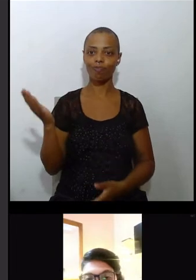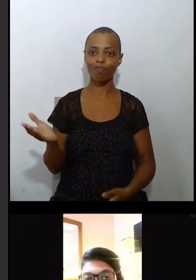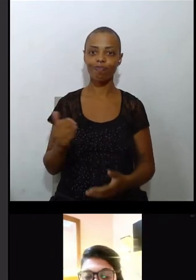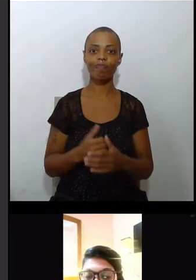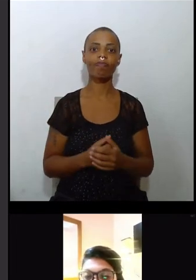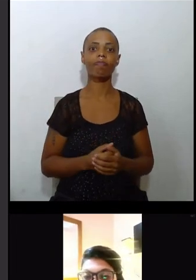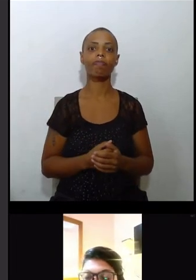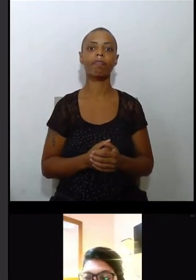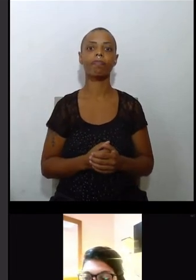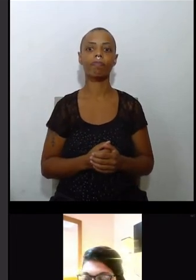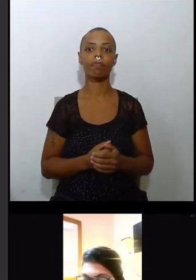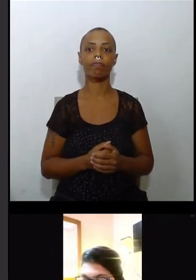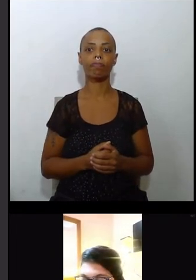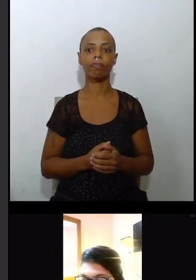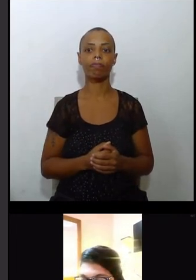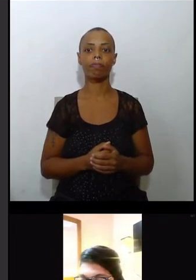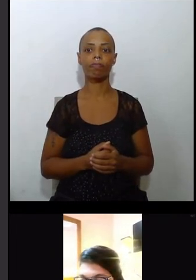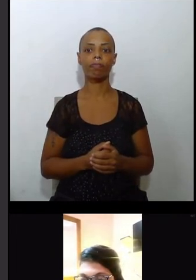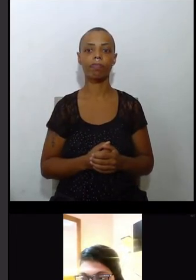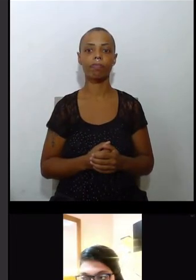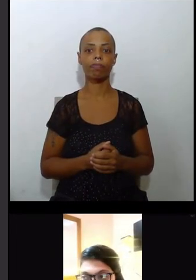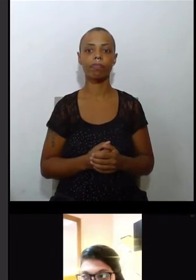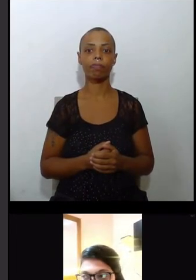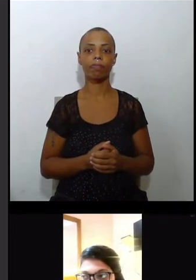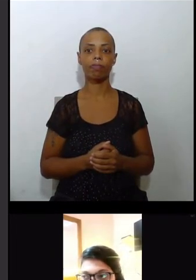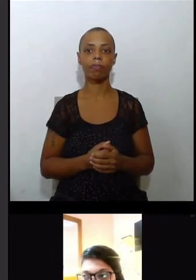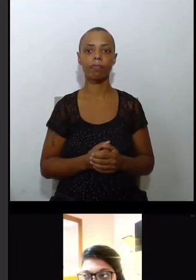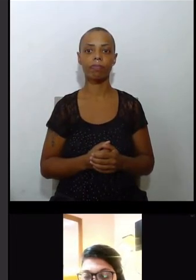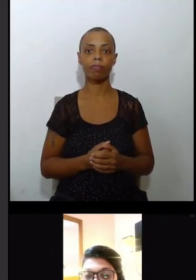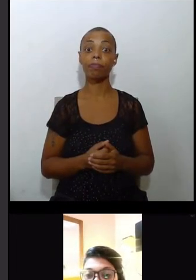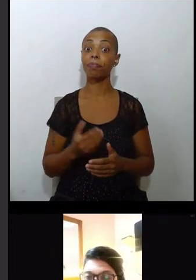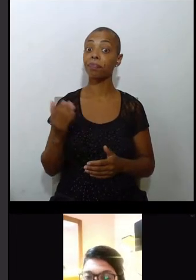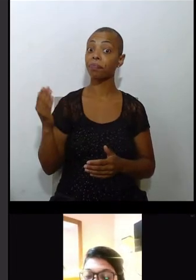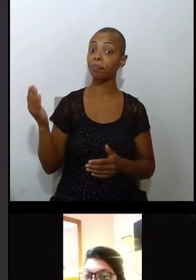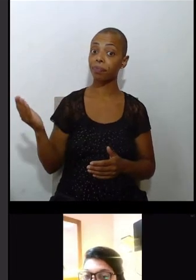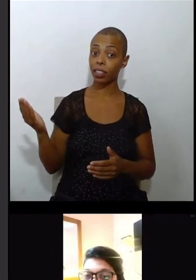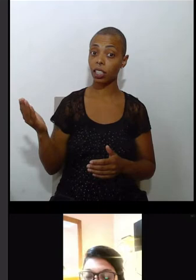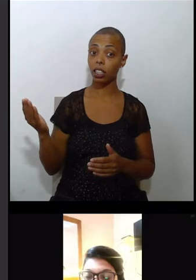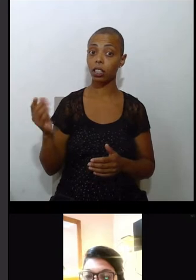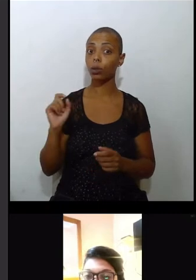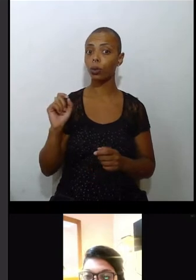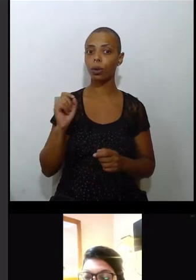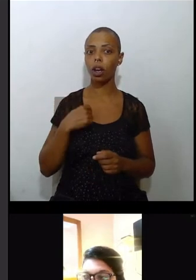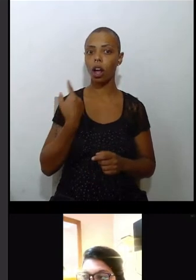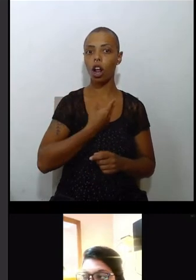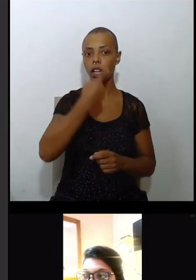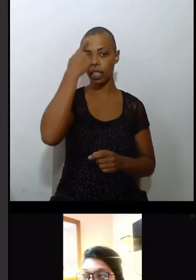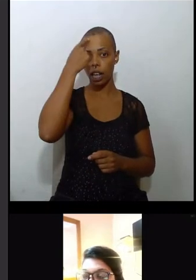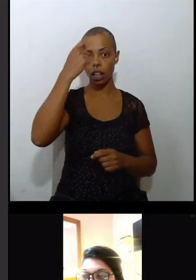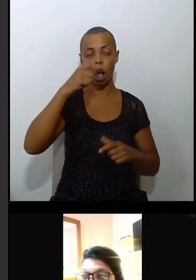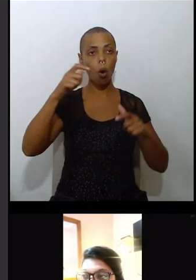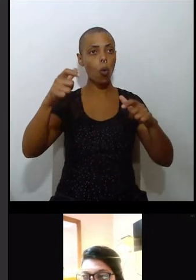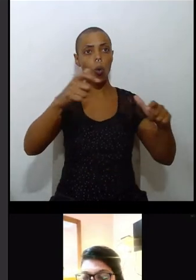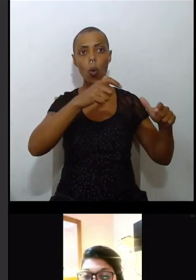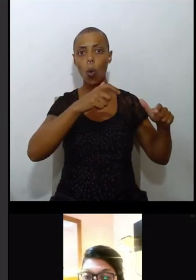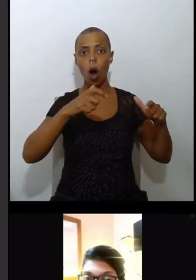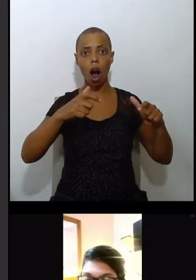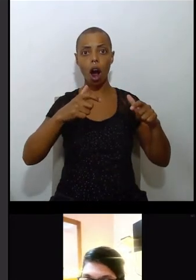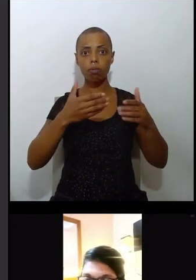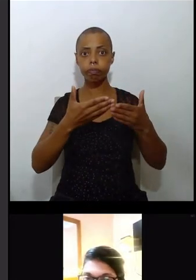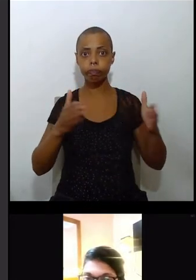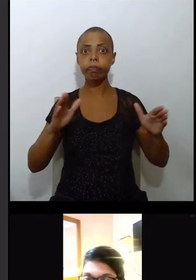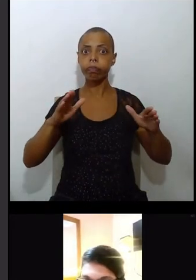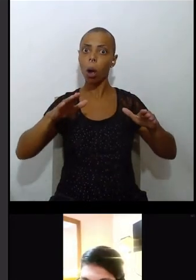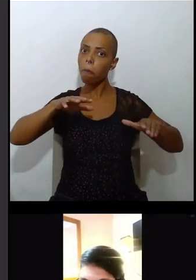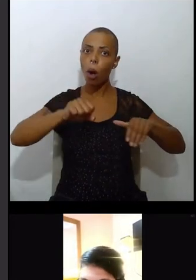our idea of taking up space in public areas was because India is still stuck in time with regards to how people